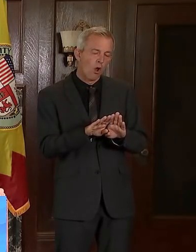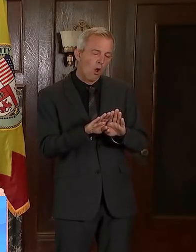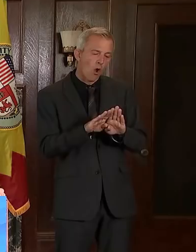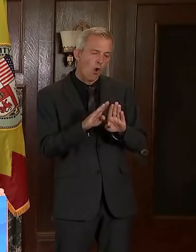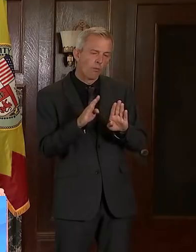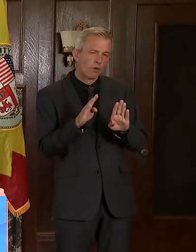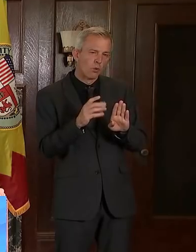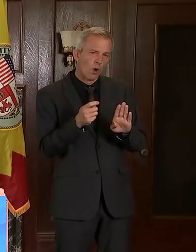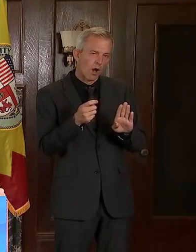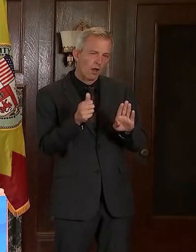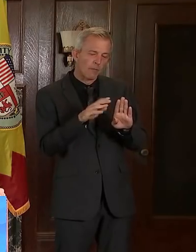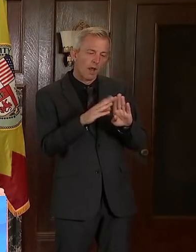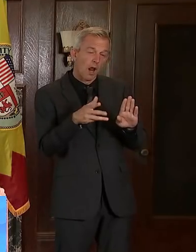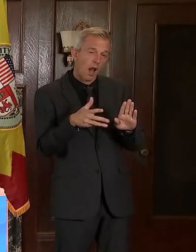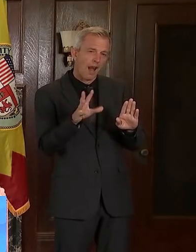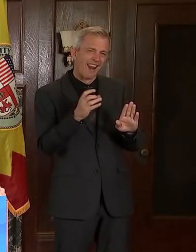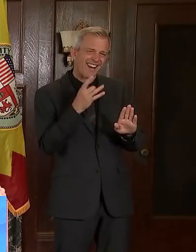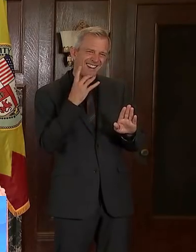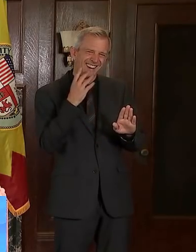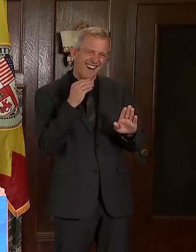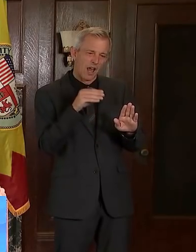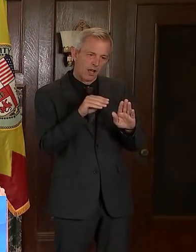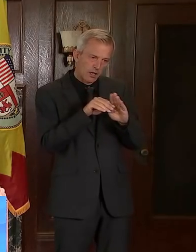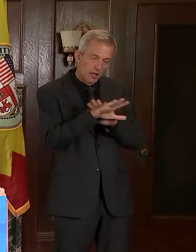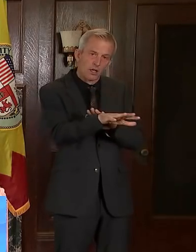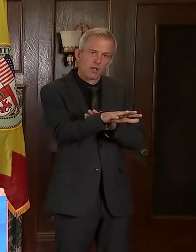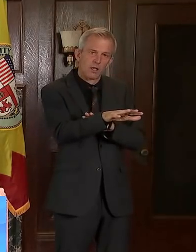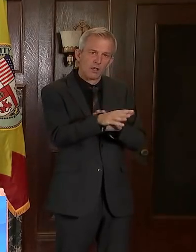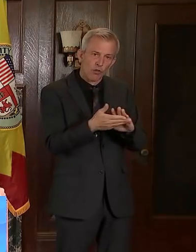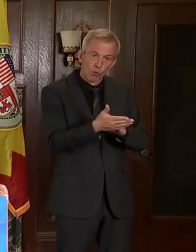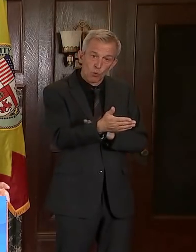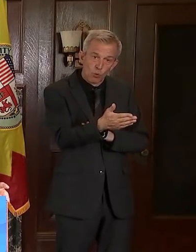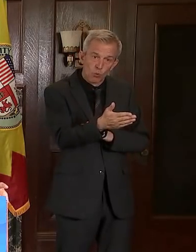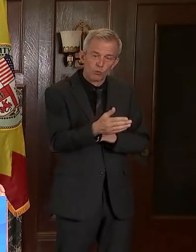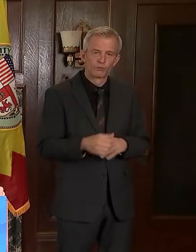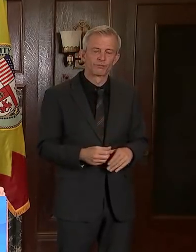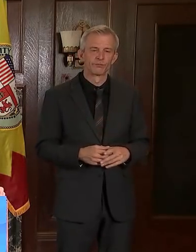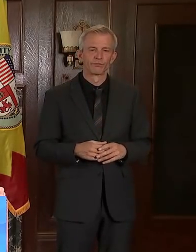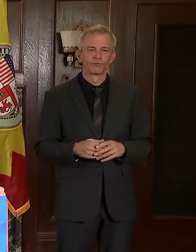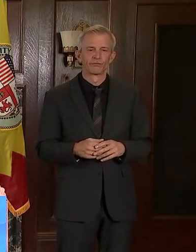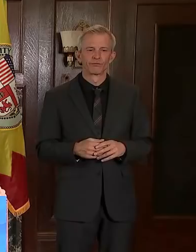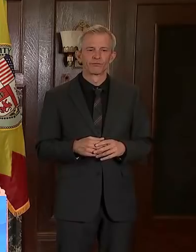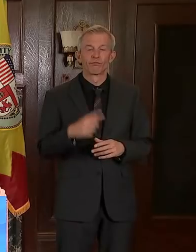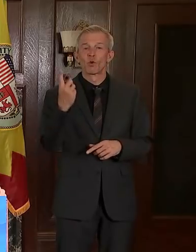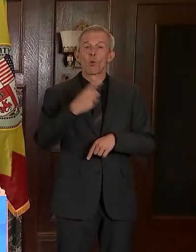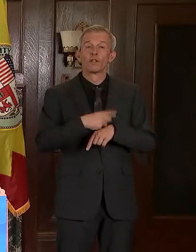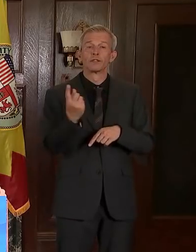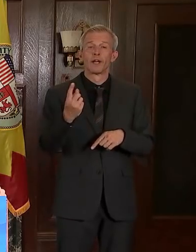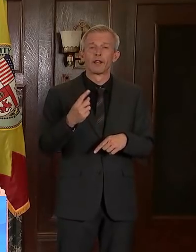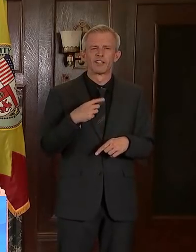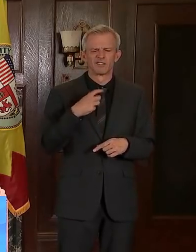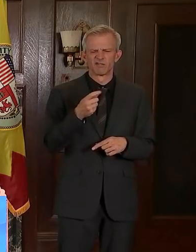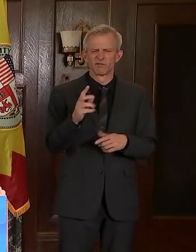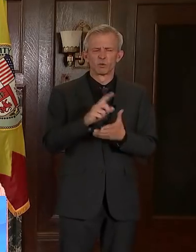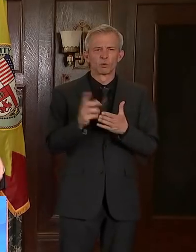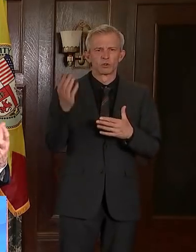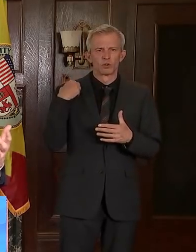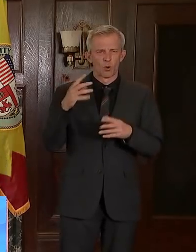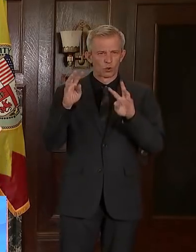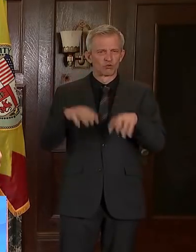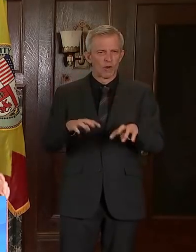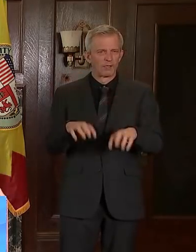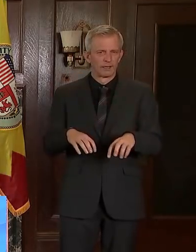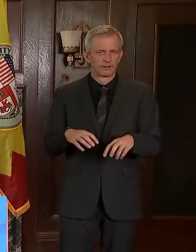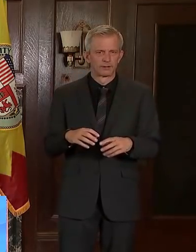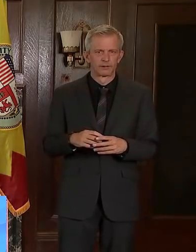light in. I promised you at the beginning of this that, and it was raining at the time, if you remember just a few weeks ago, there were storm